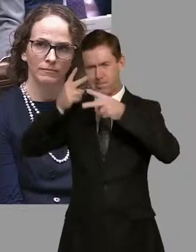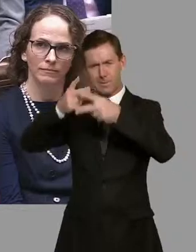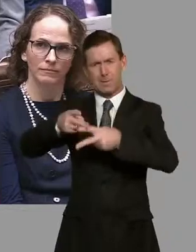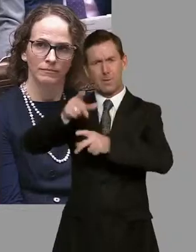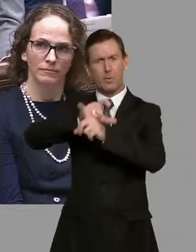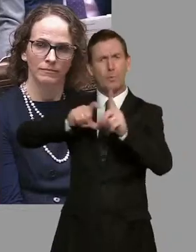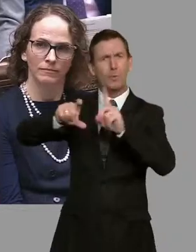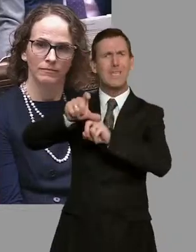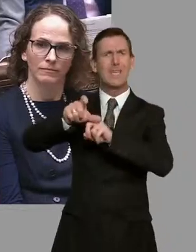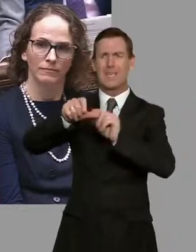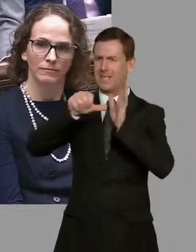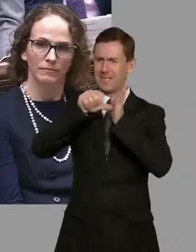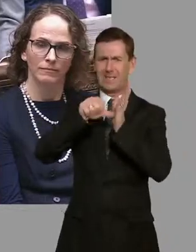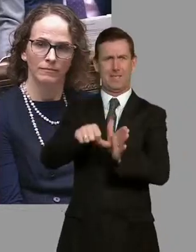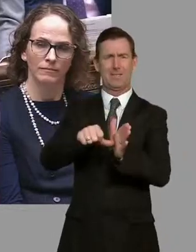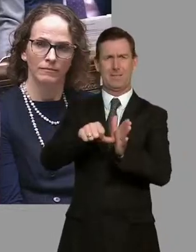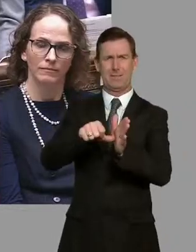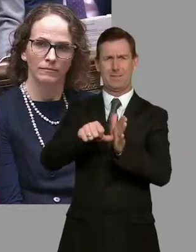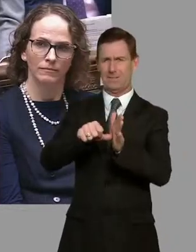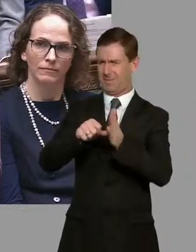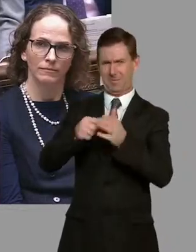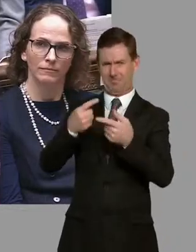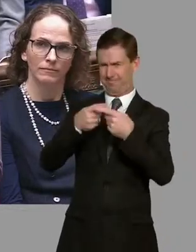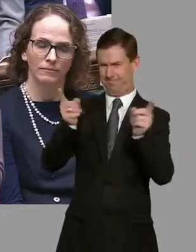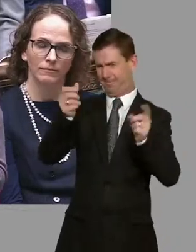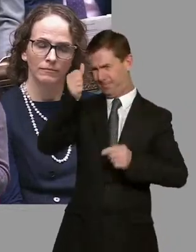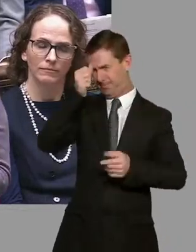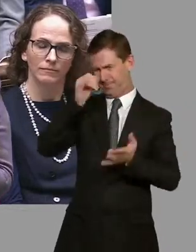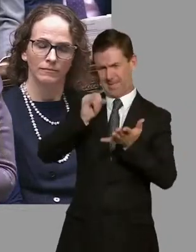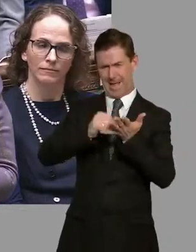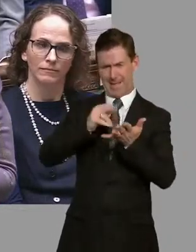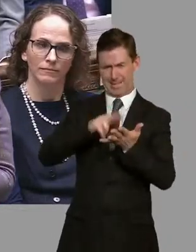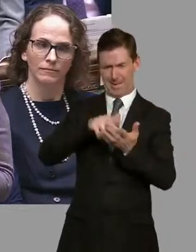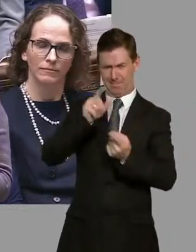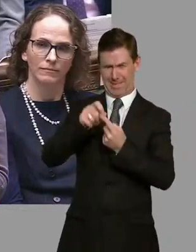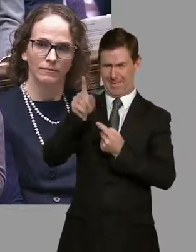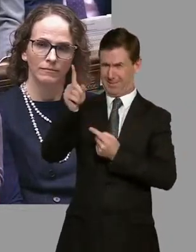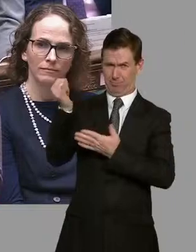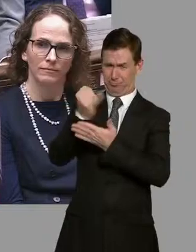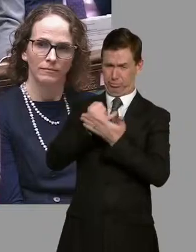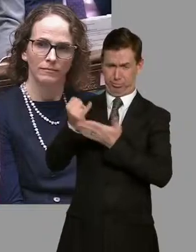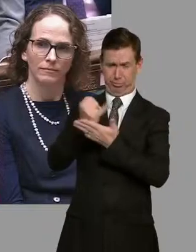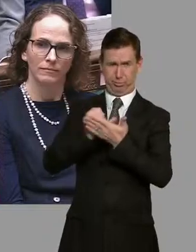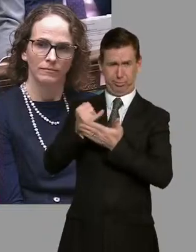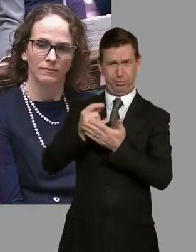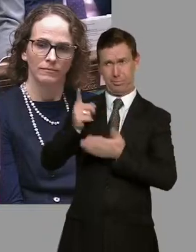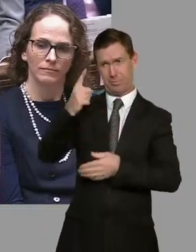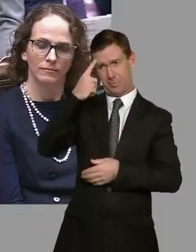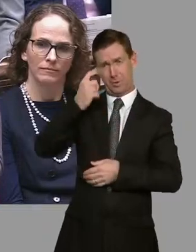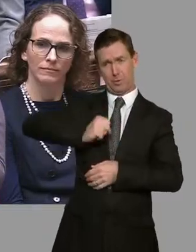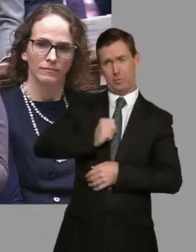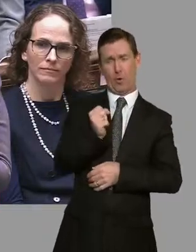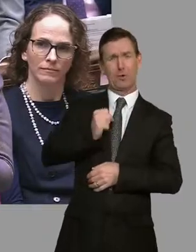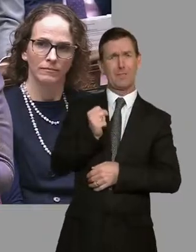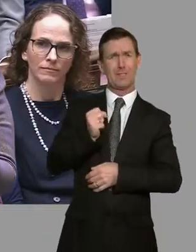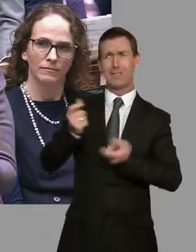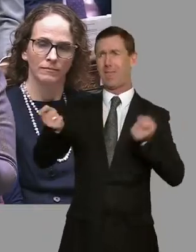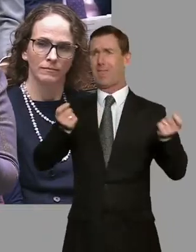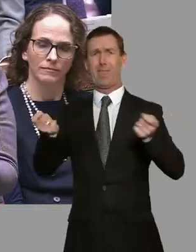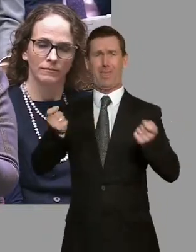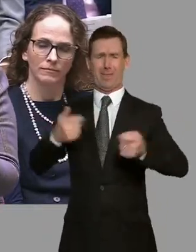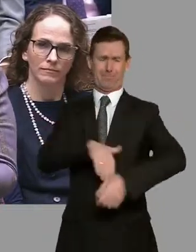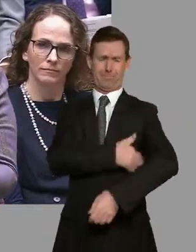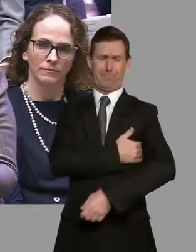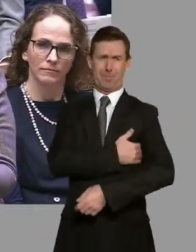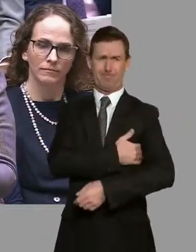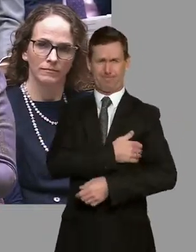deliver for Scotland. They hear when the Prime Minister says that the Conservatives left the economy in a mess, and they know that governments